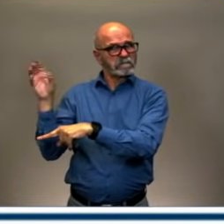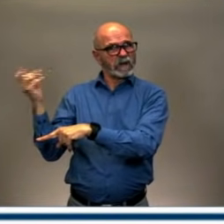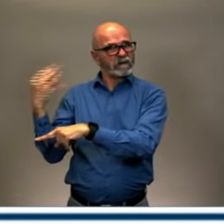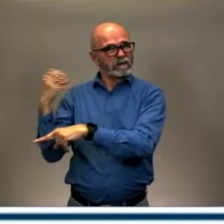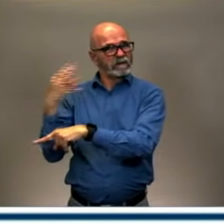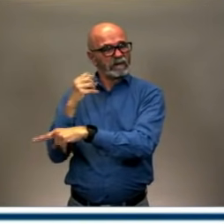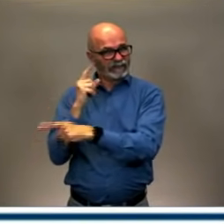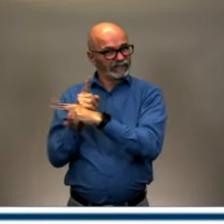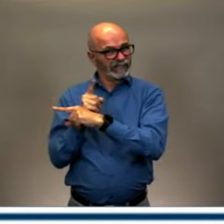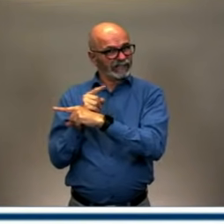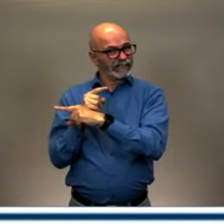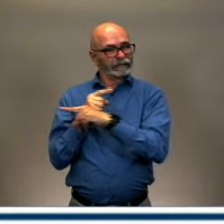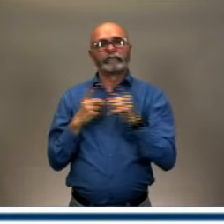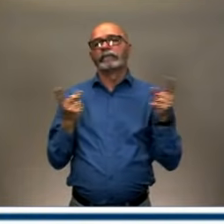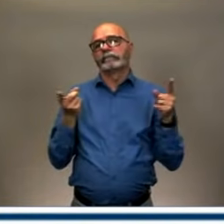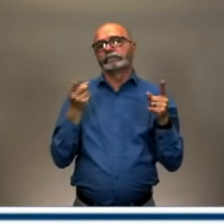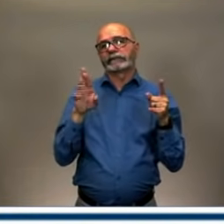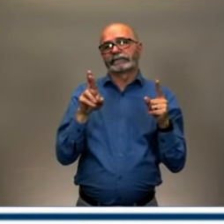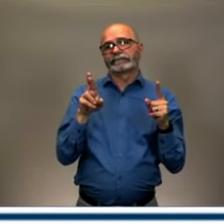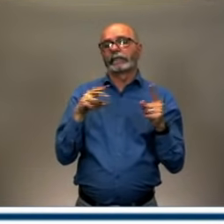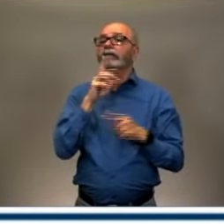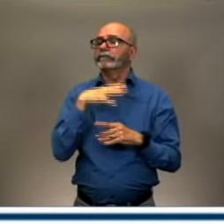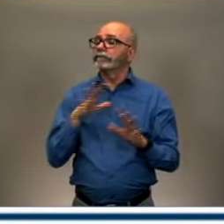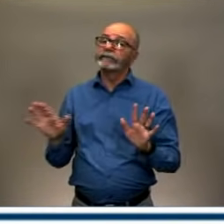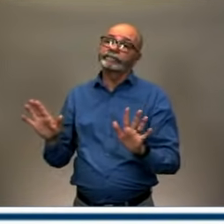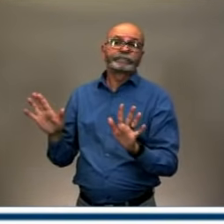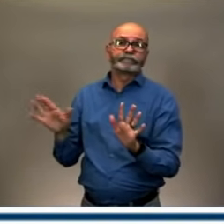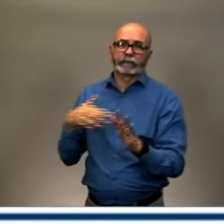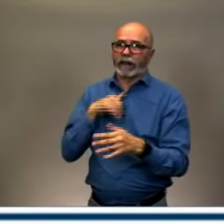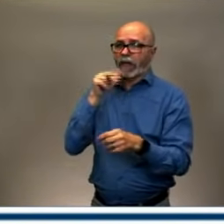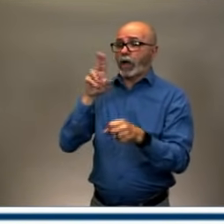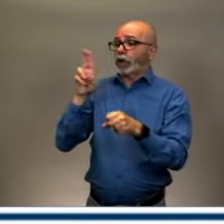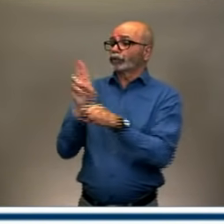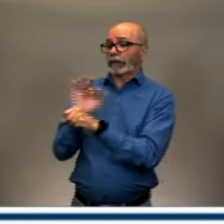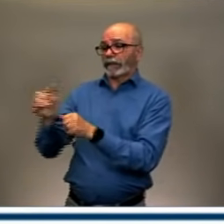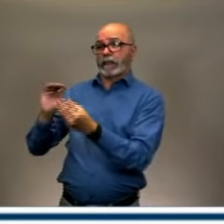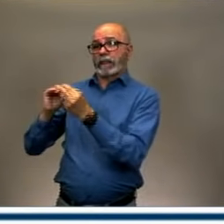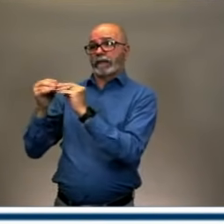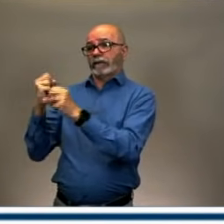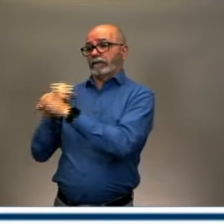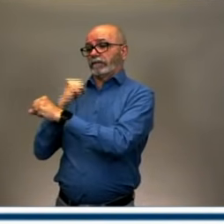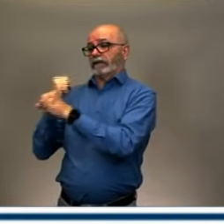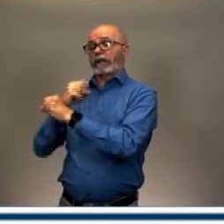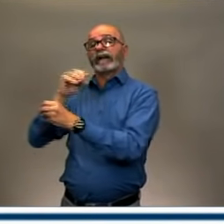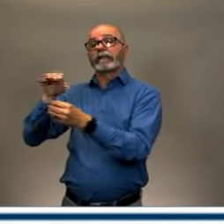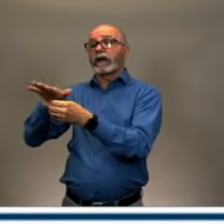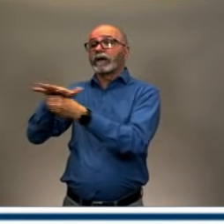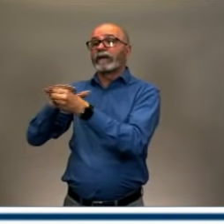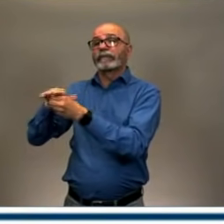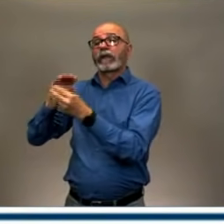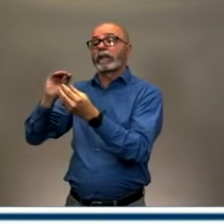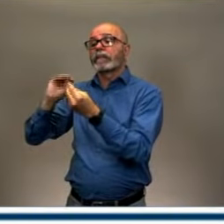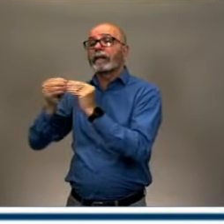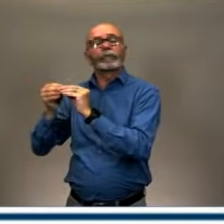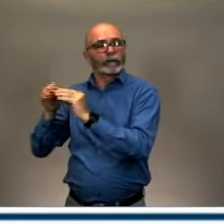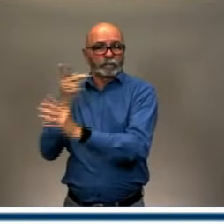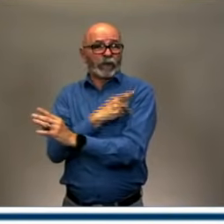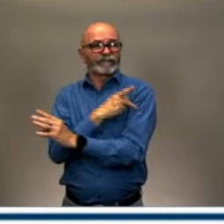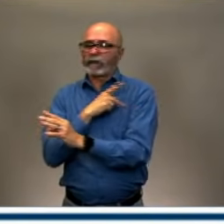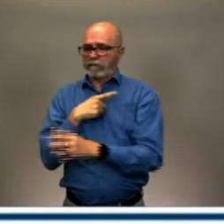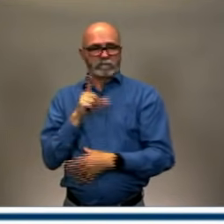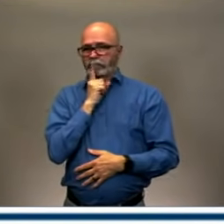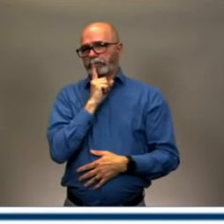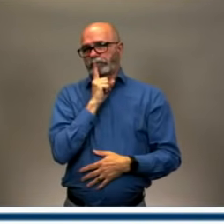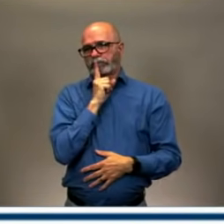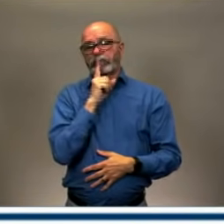but I off the top of my head, I can recall a couple of circumstances of people from other provinces who have tested positive here. We refer